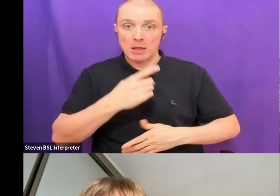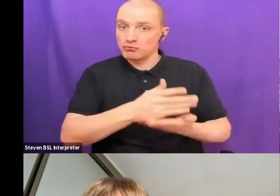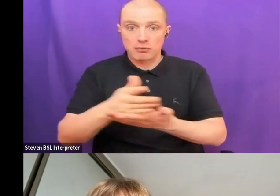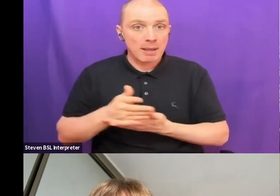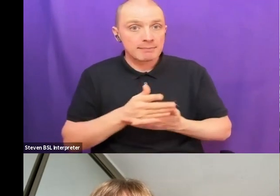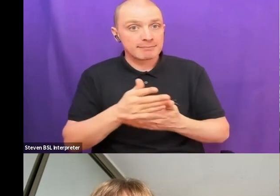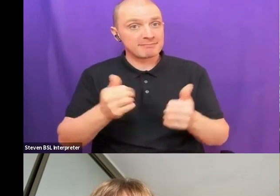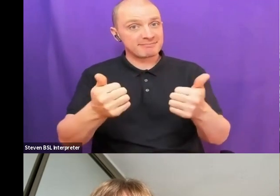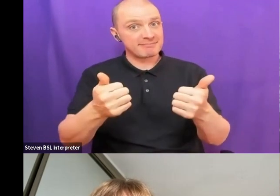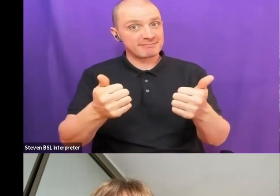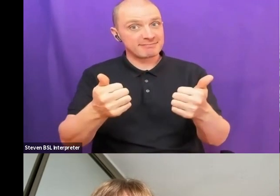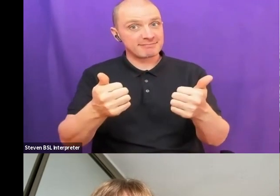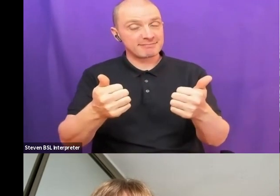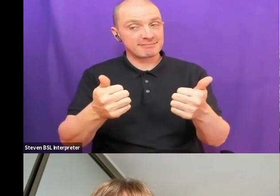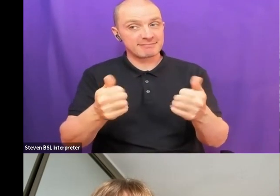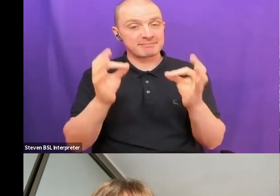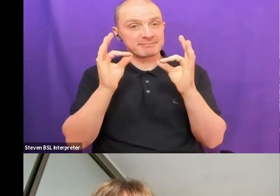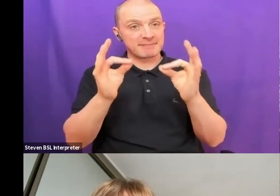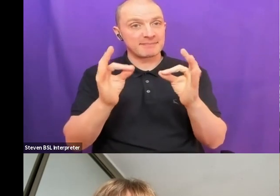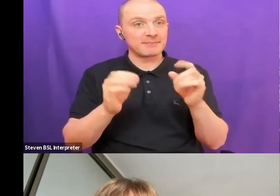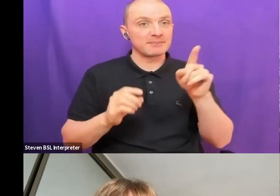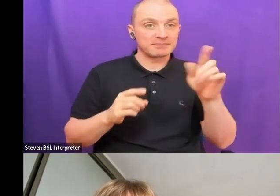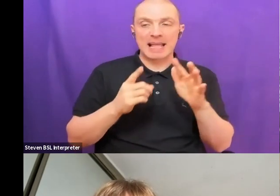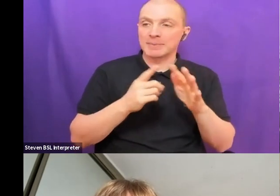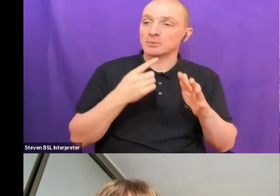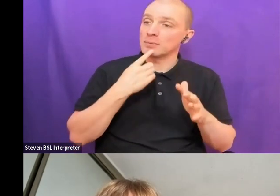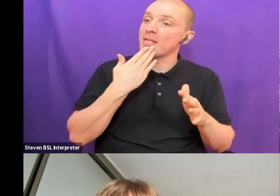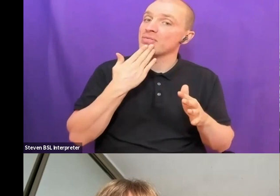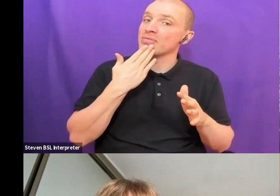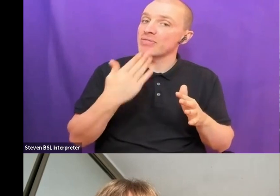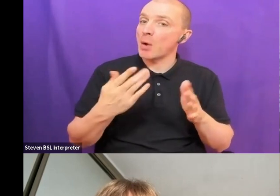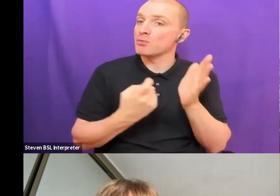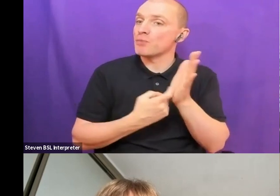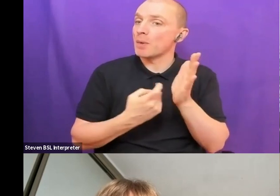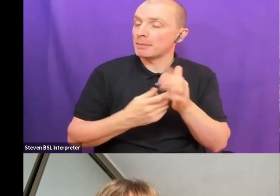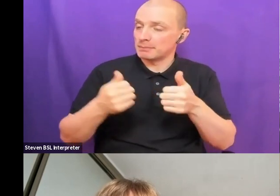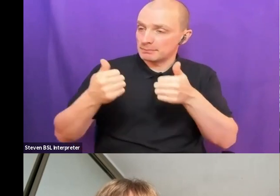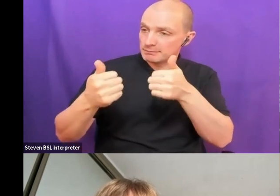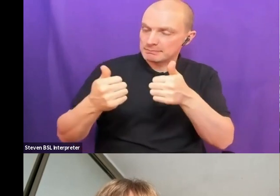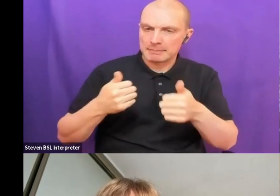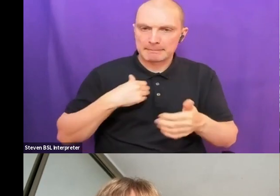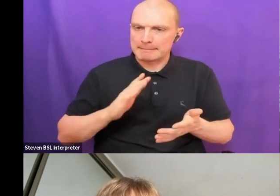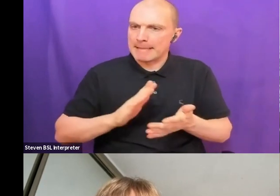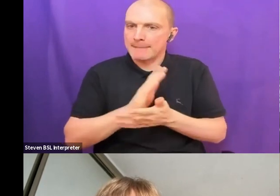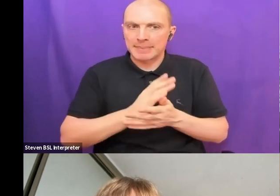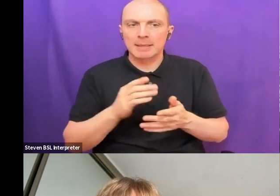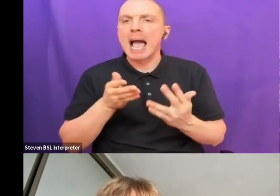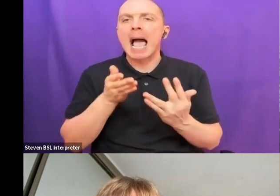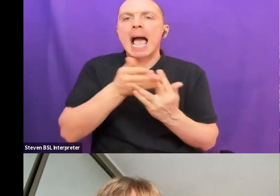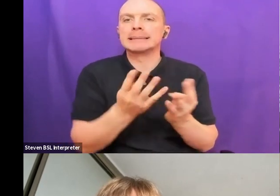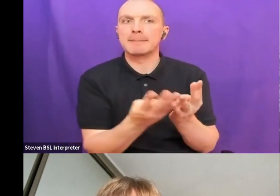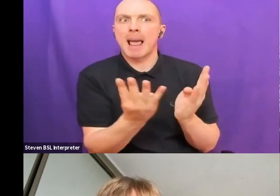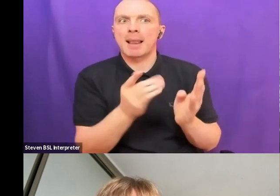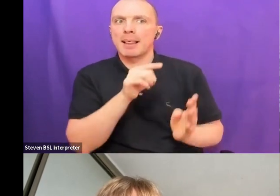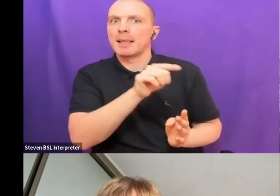that's perfect. I didn't have to interrupt you at all. And great to hear that the access panels have been involved in all the work that you're doing. I'm conscious